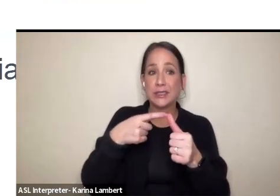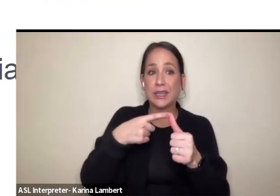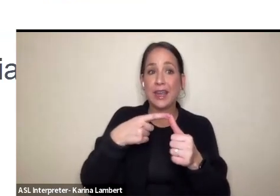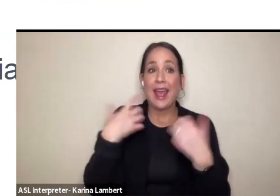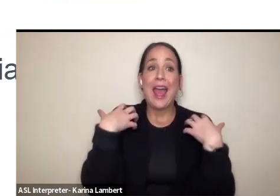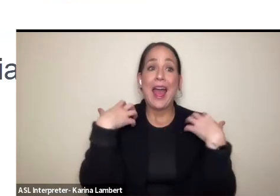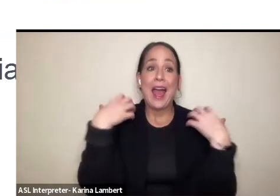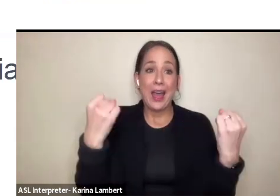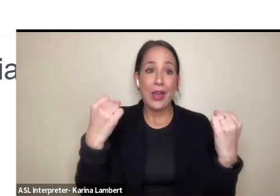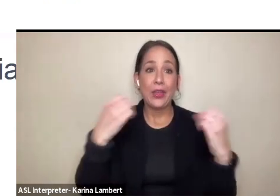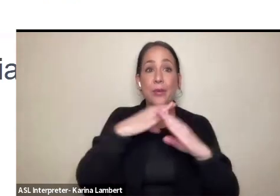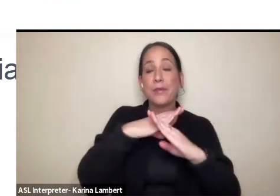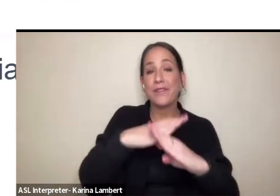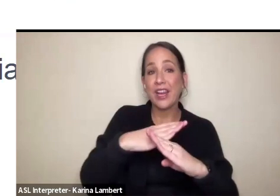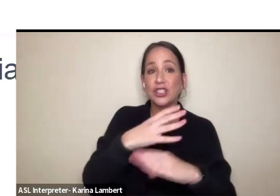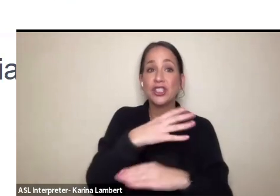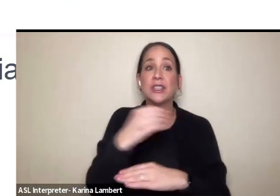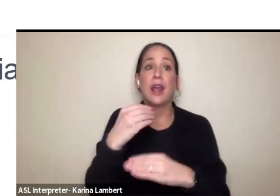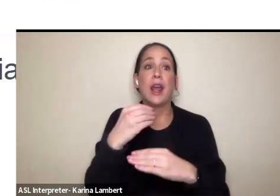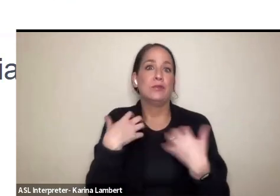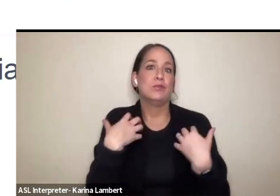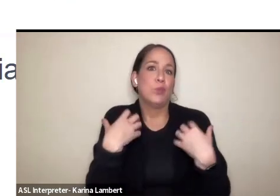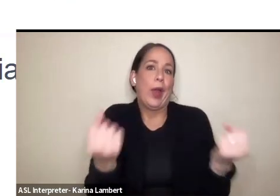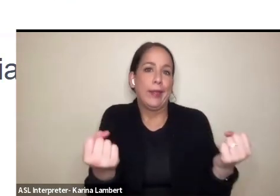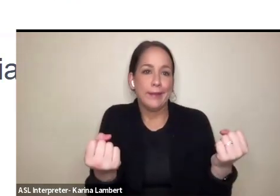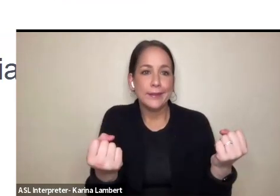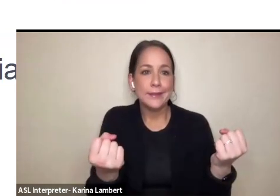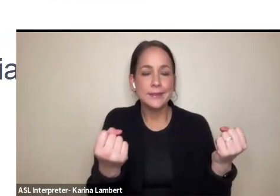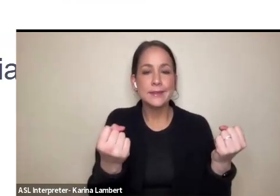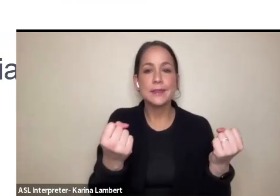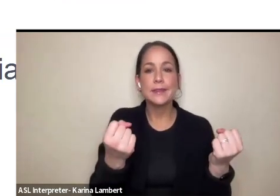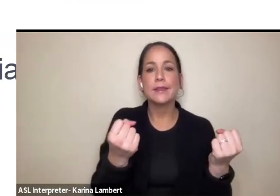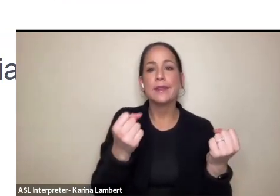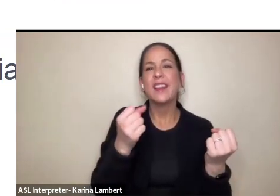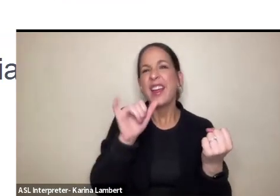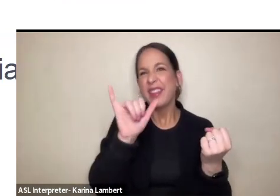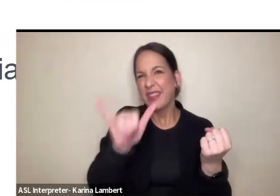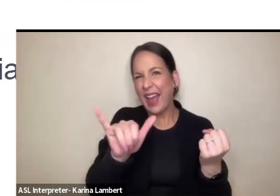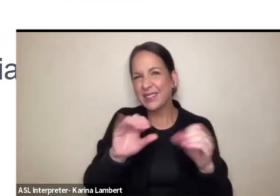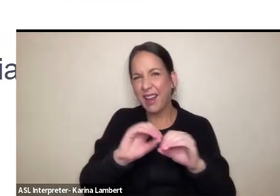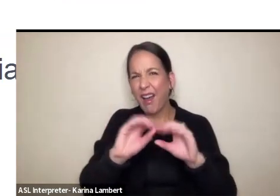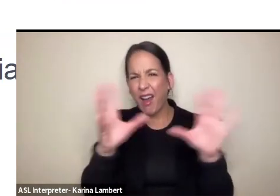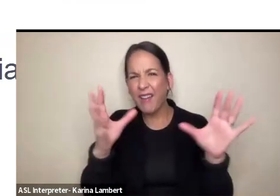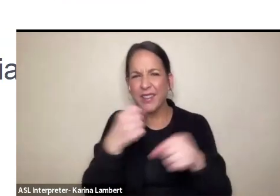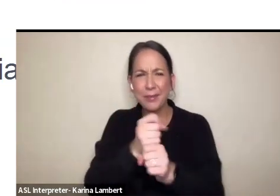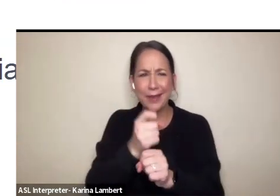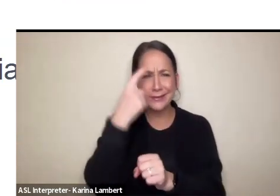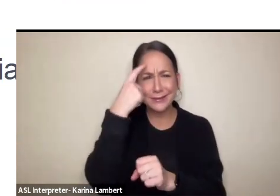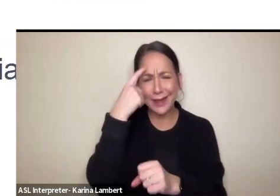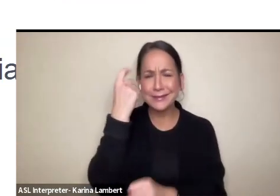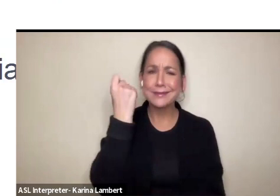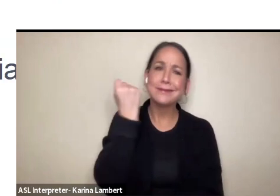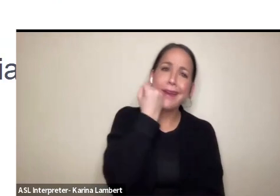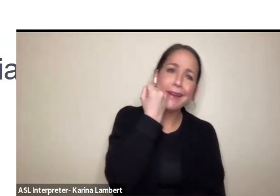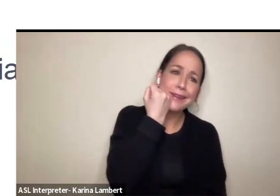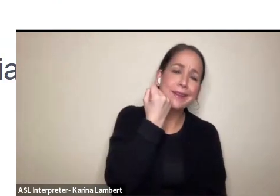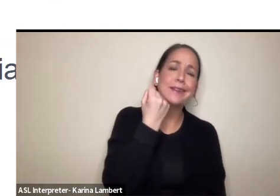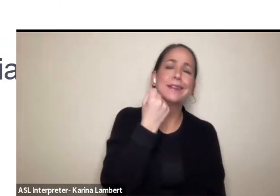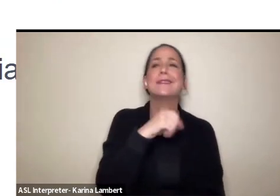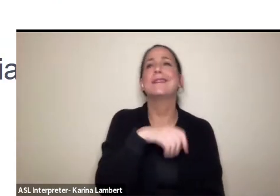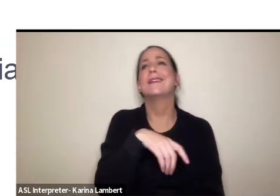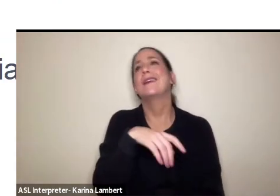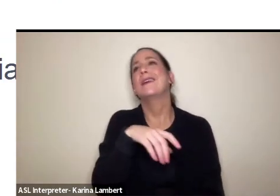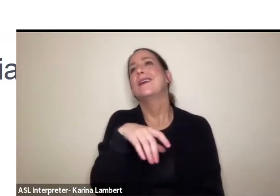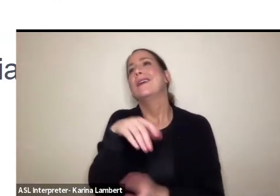and wellness. Many of you are probably already thinking, okay, that makes sense. That's going to be dental visits, doctor co-pays,